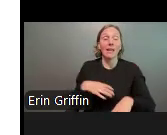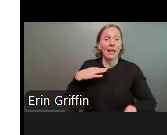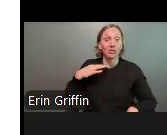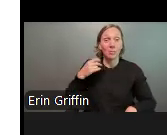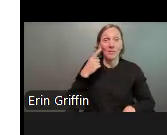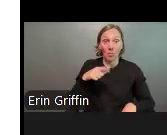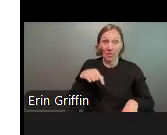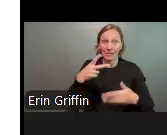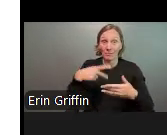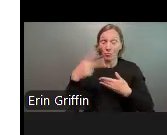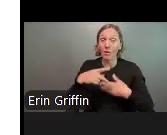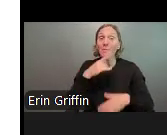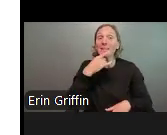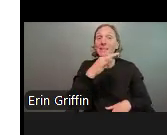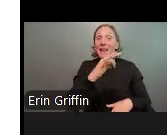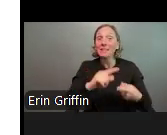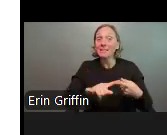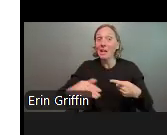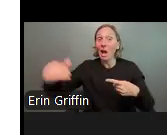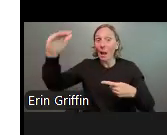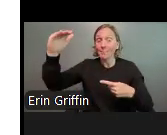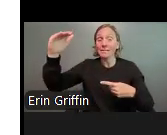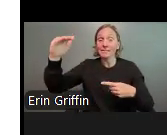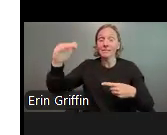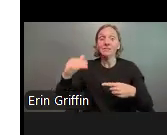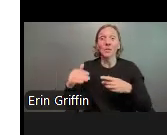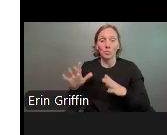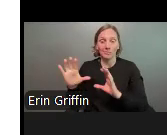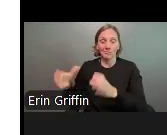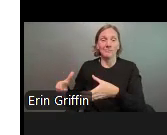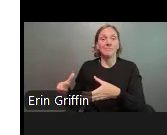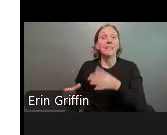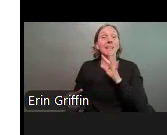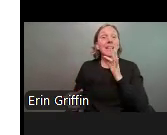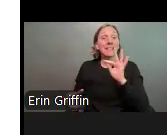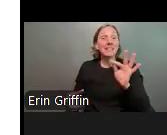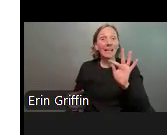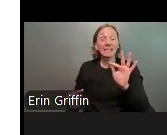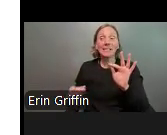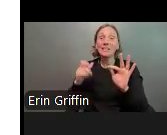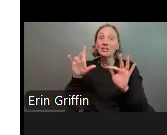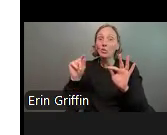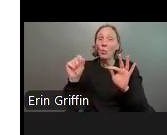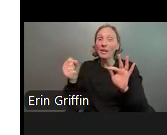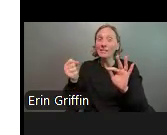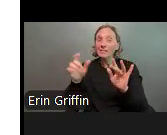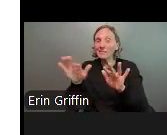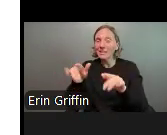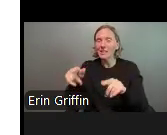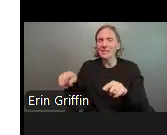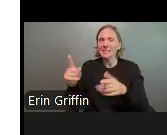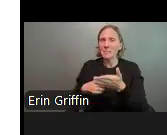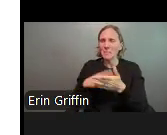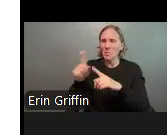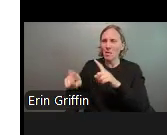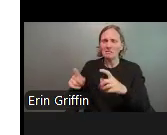is 19 and over. So our 19 and 20-year-olds sometimes get a question about how we will address that